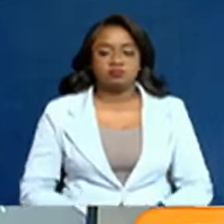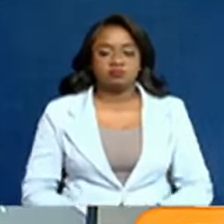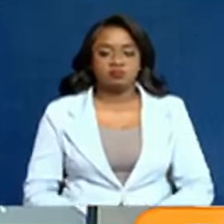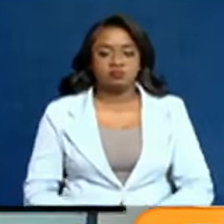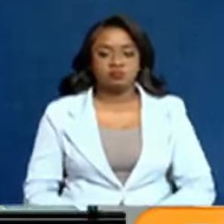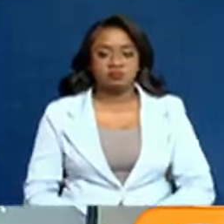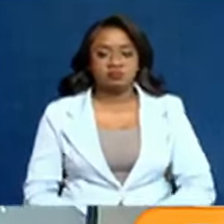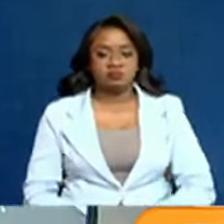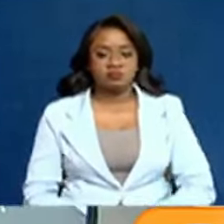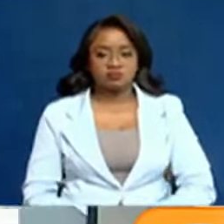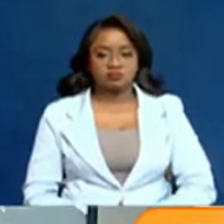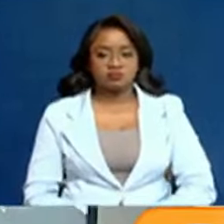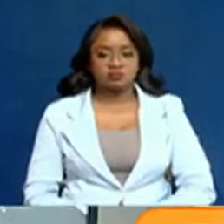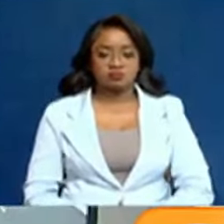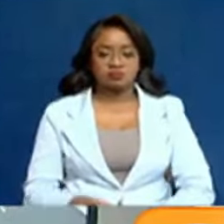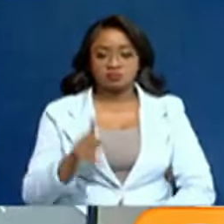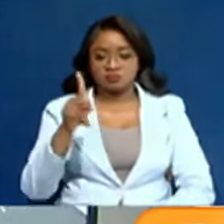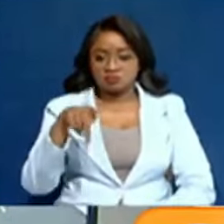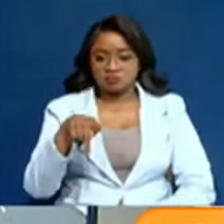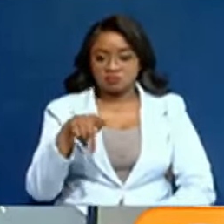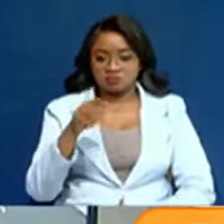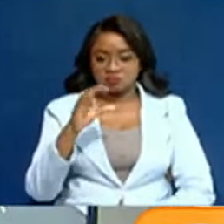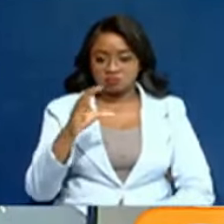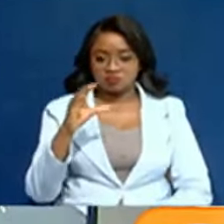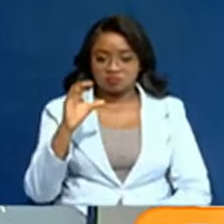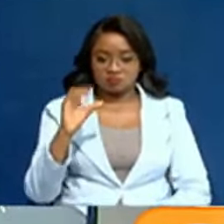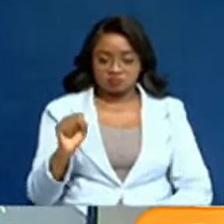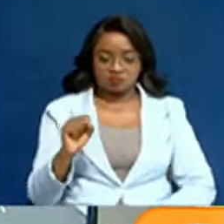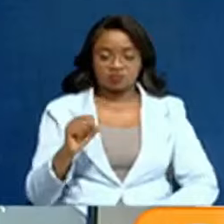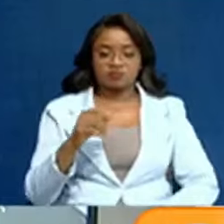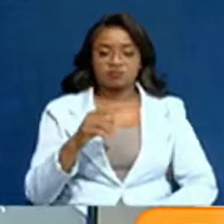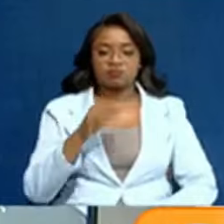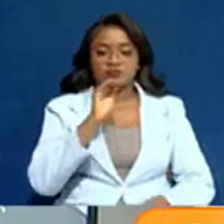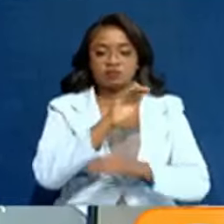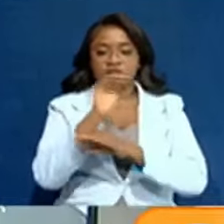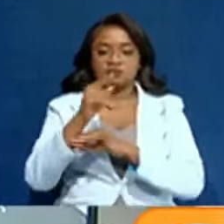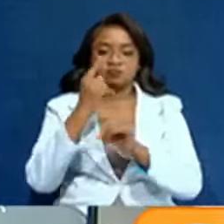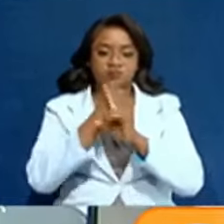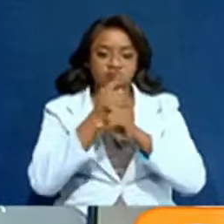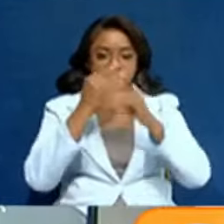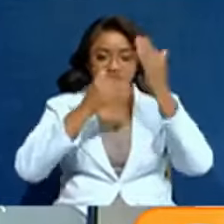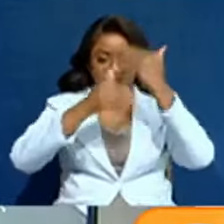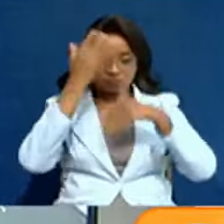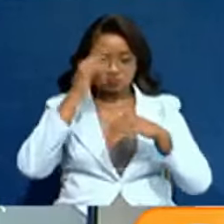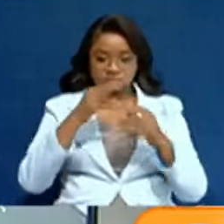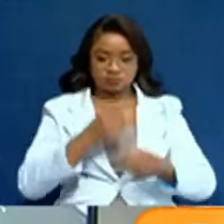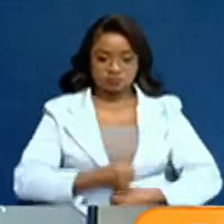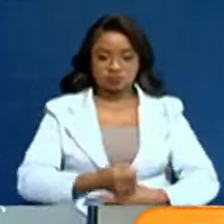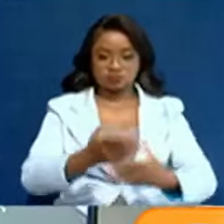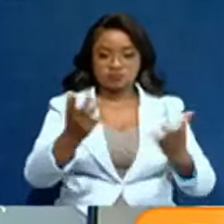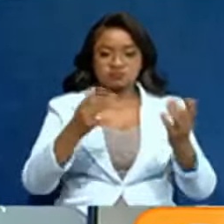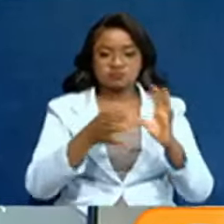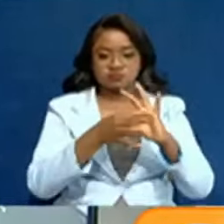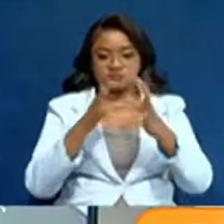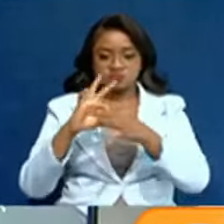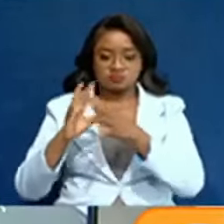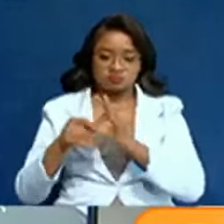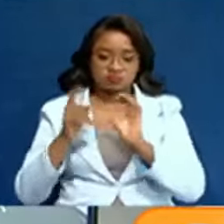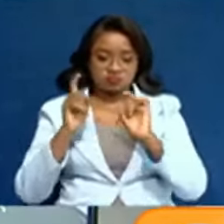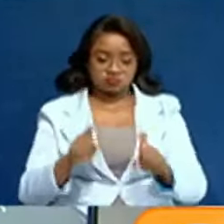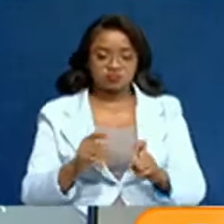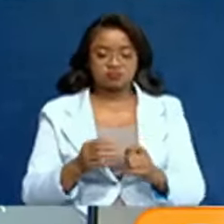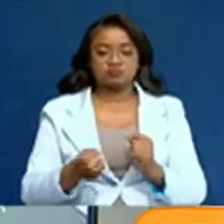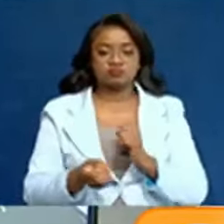And finally, in business, Prime Cabinet Secretary Musalia Mudavadi has called on professionals in the supply chain and procurement sector to review the laws